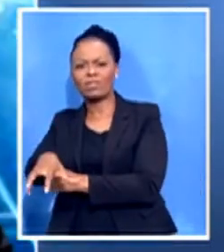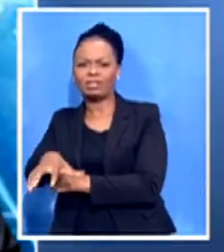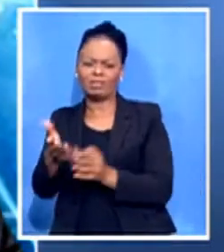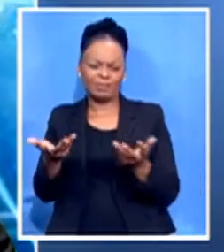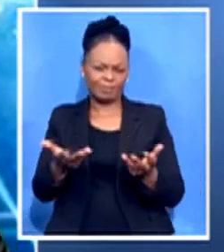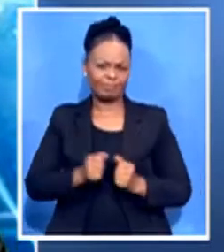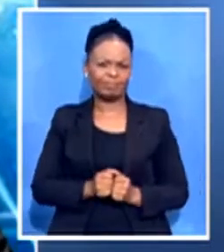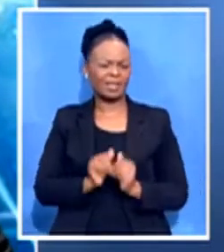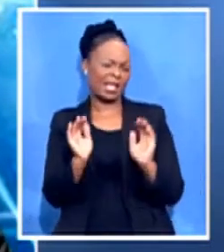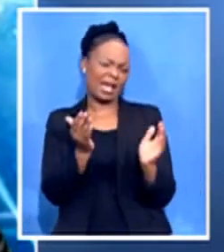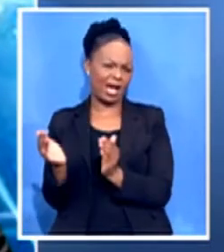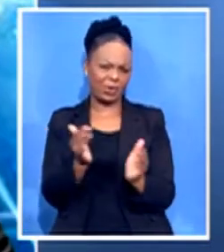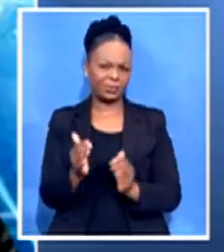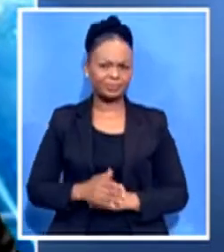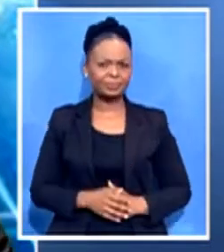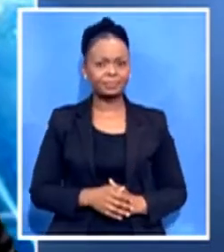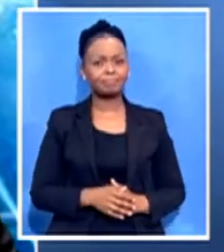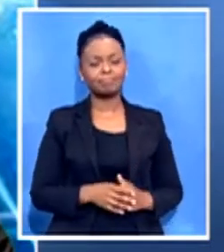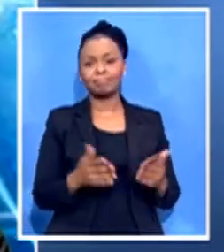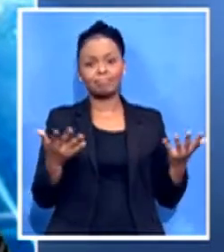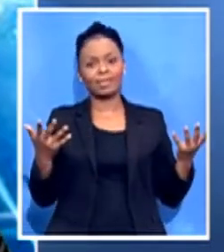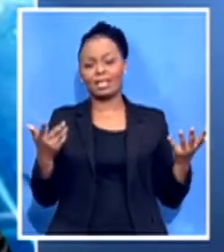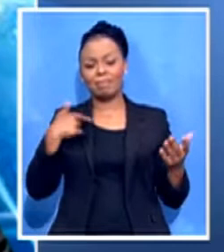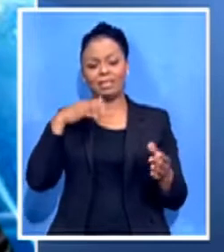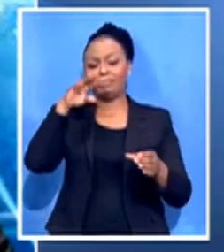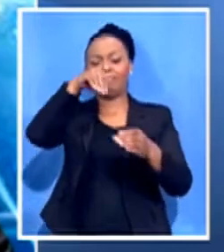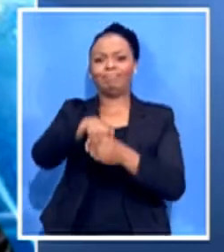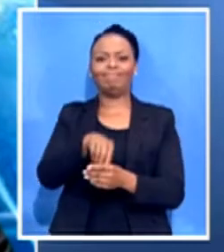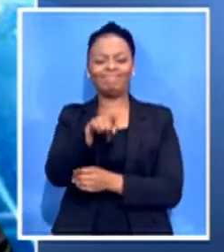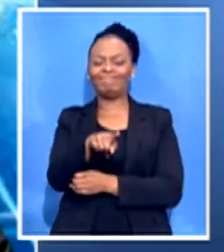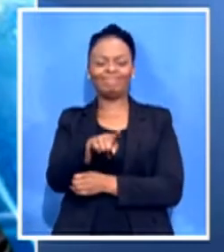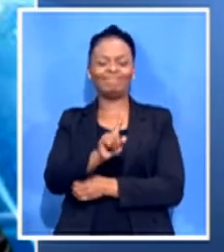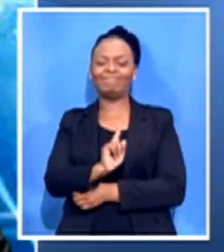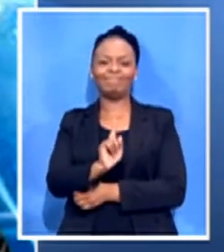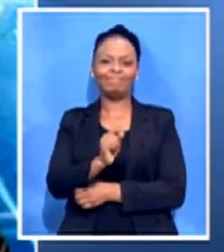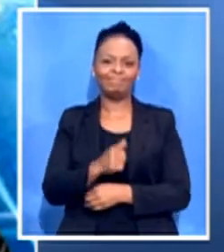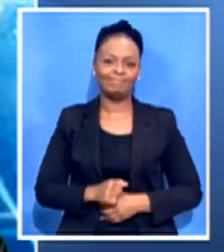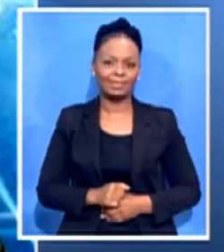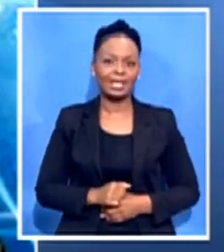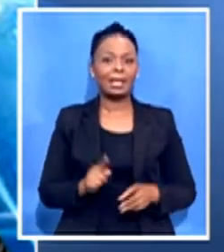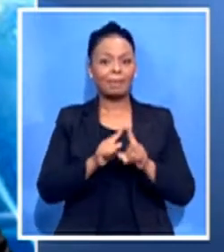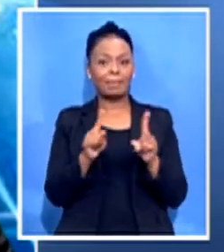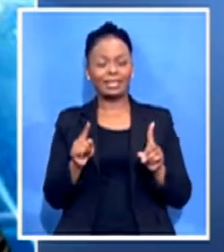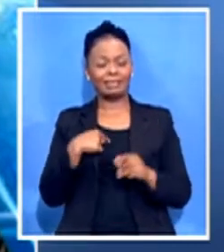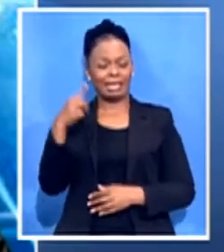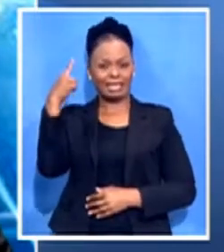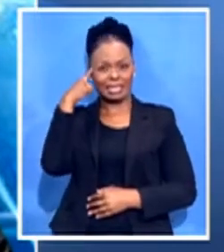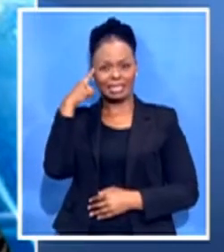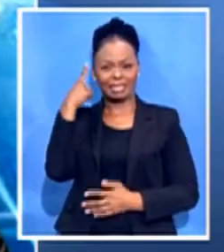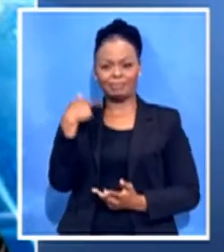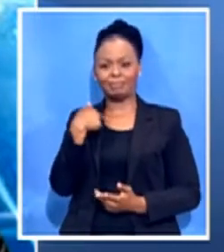Unfortunately, I'm not in that space. I think is the space for probably the National Department of